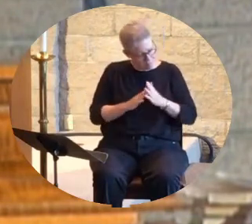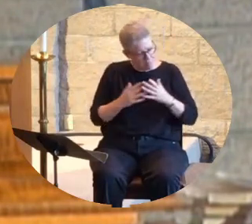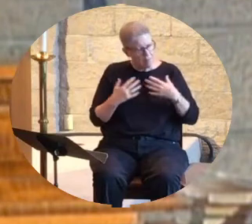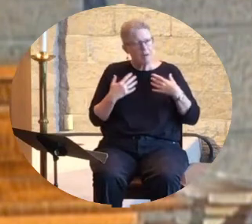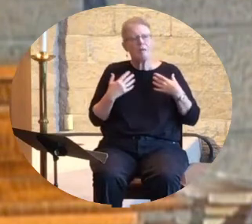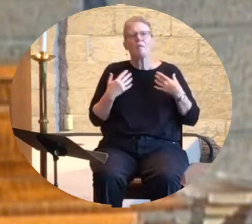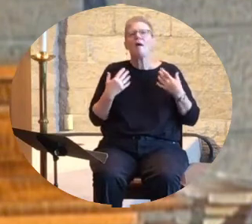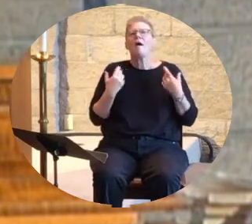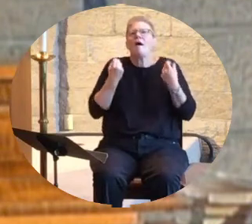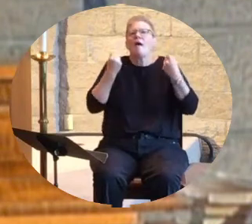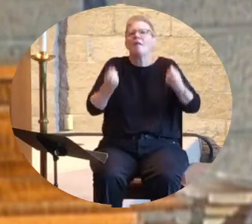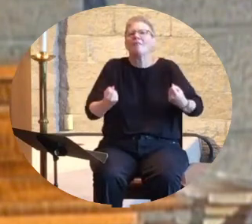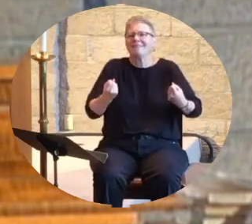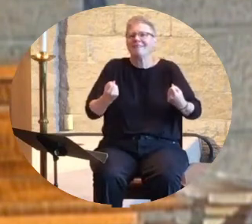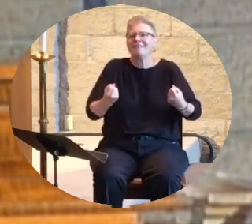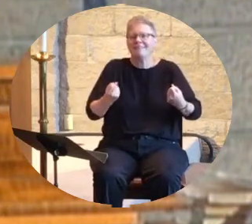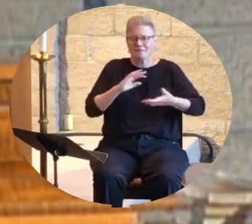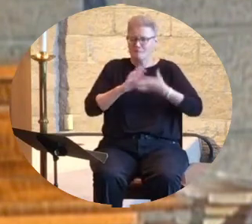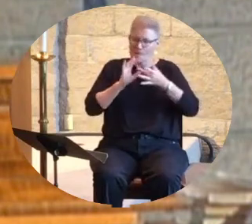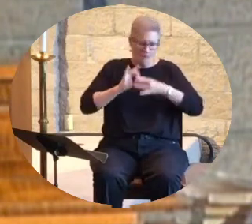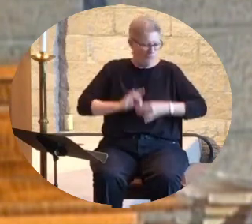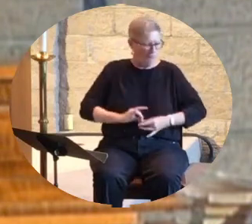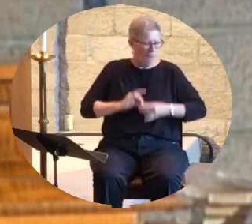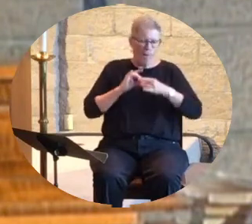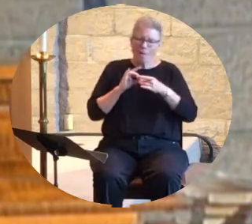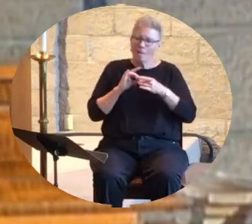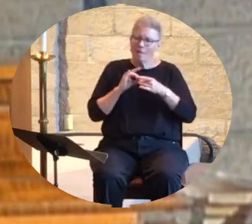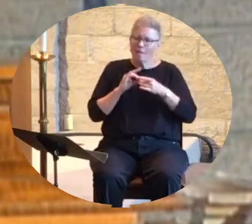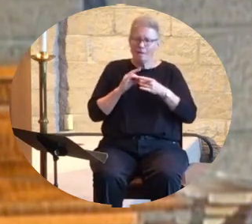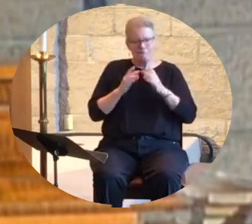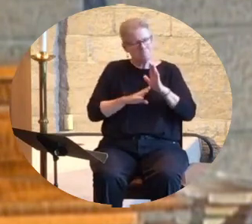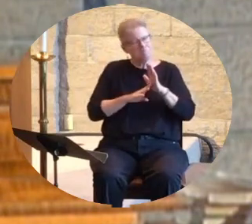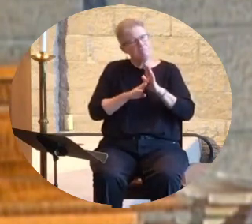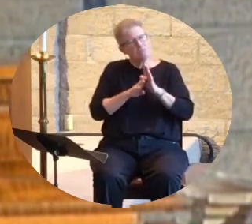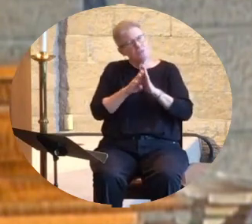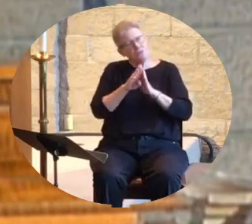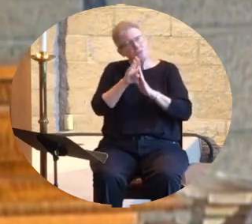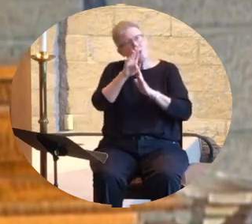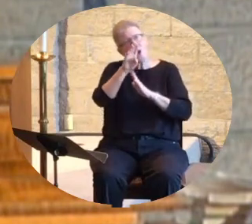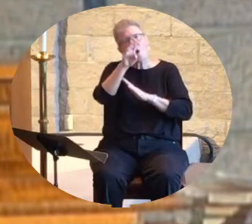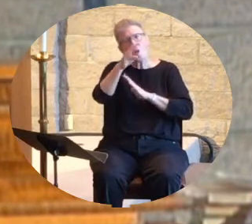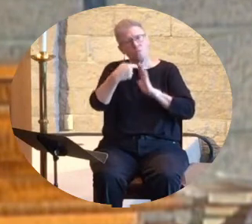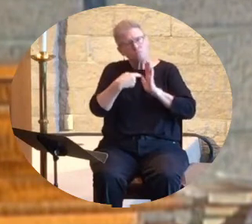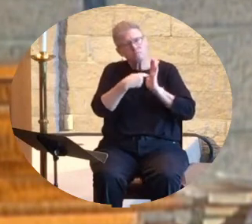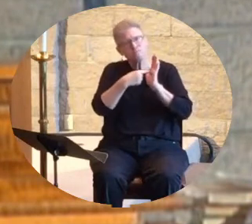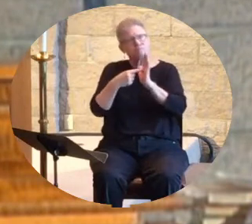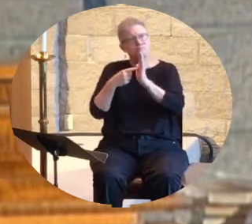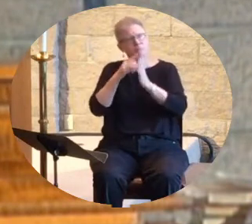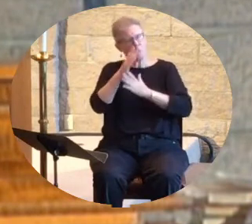whole, to grow in expression of life.